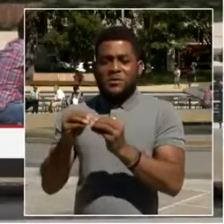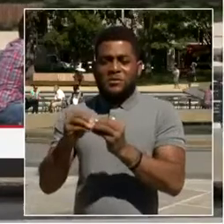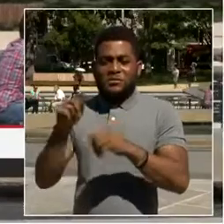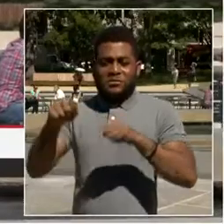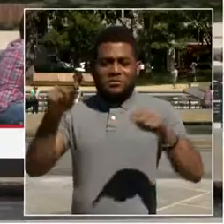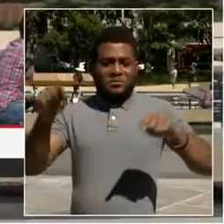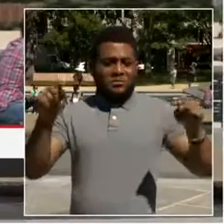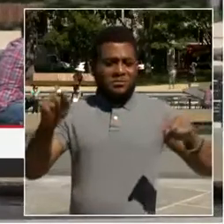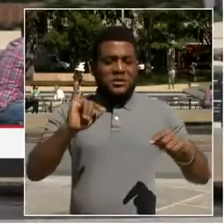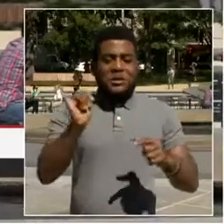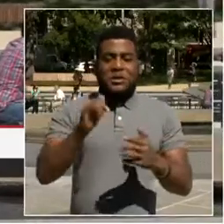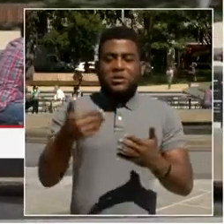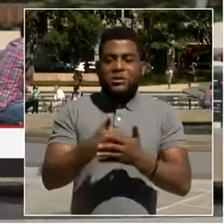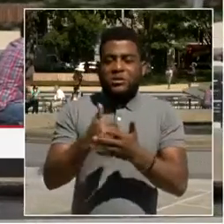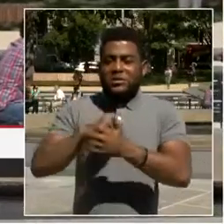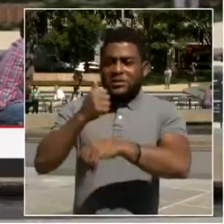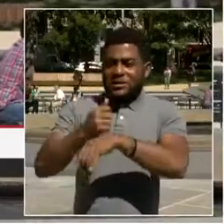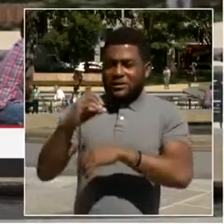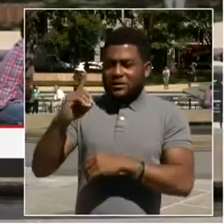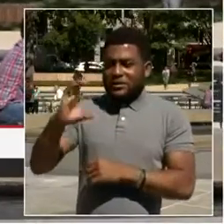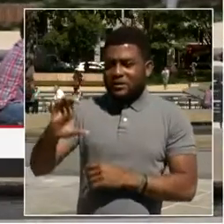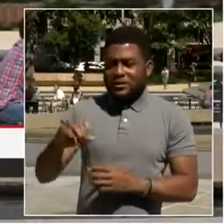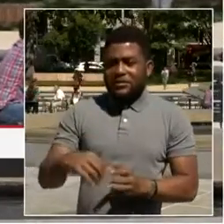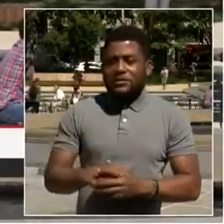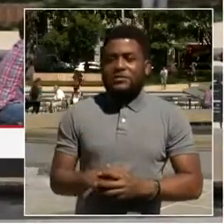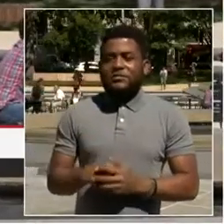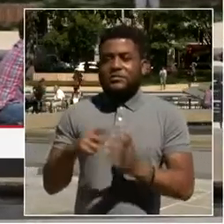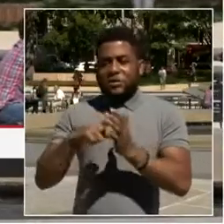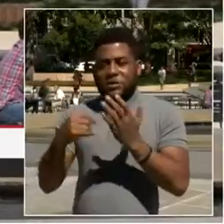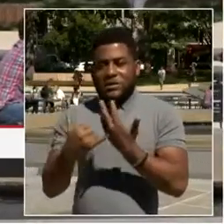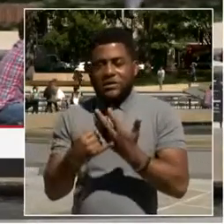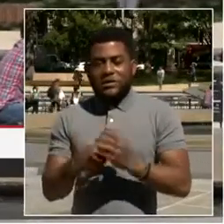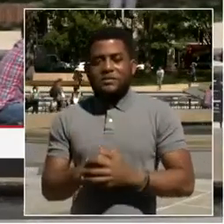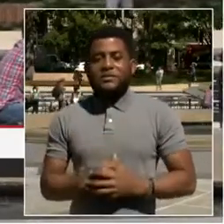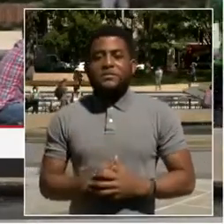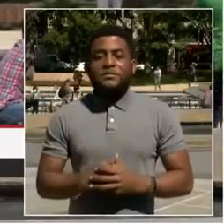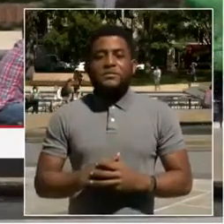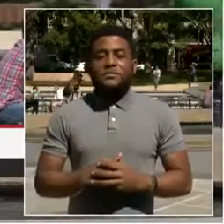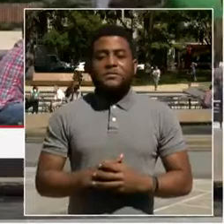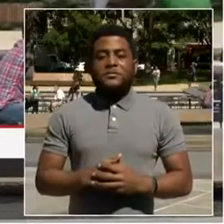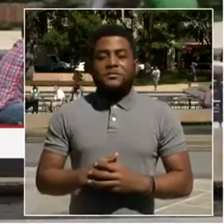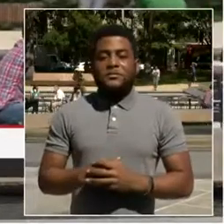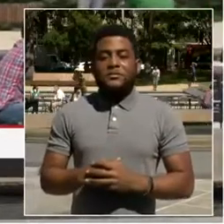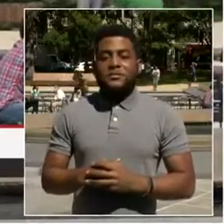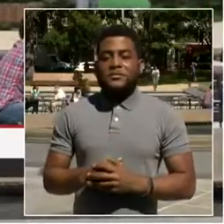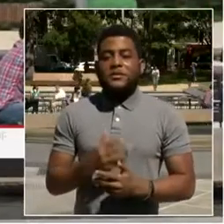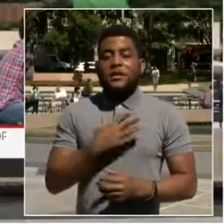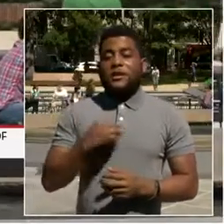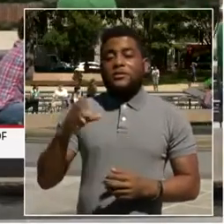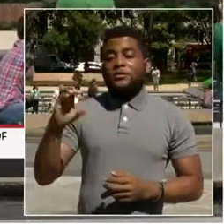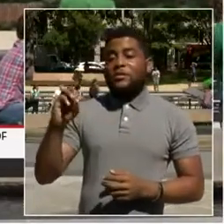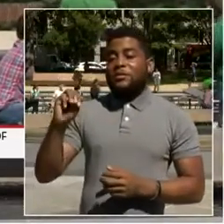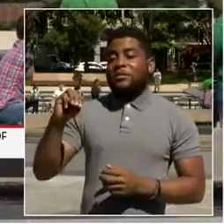park at 14th to the west, and Compass Coffee. We're also joined by our